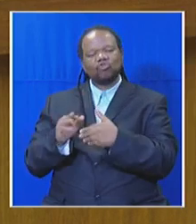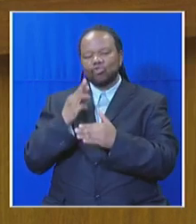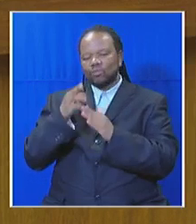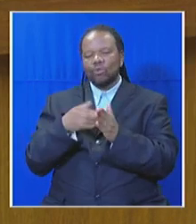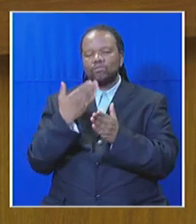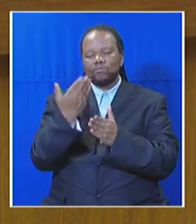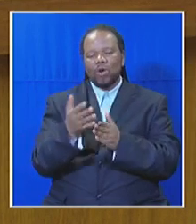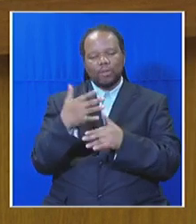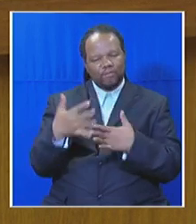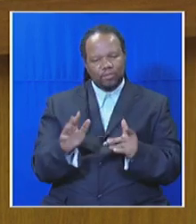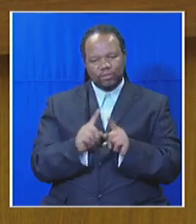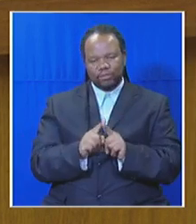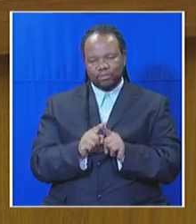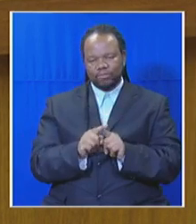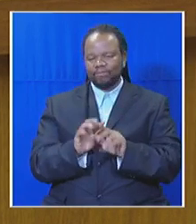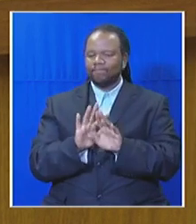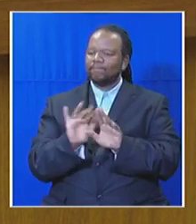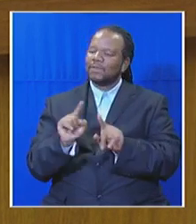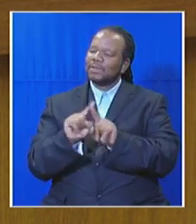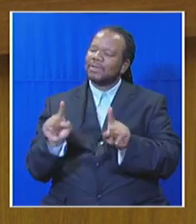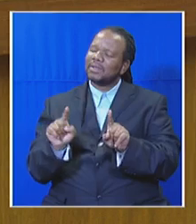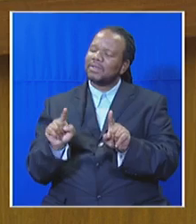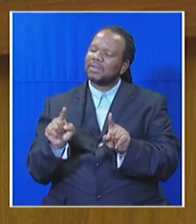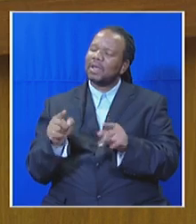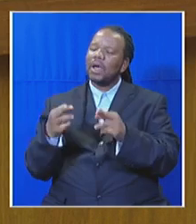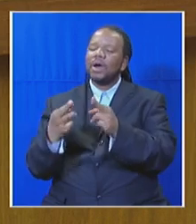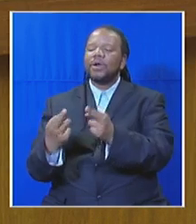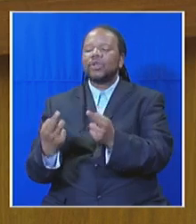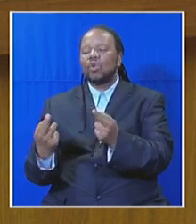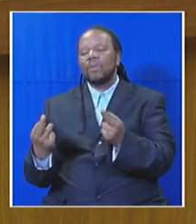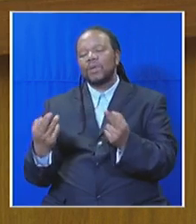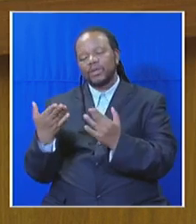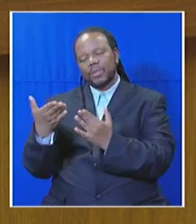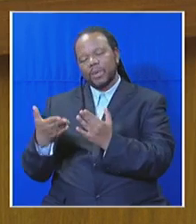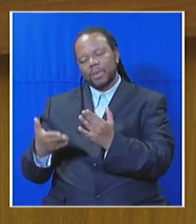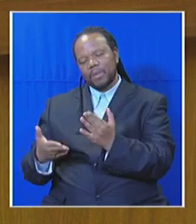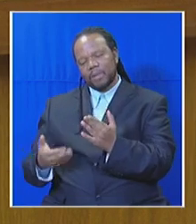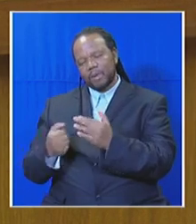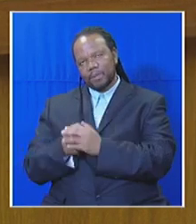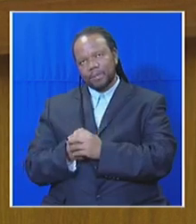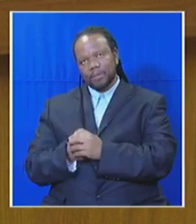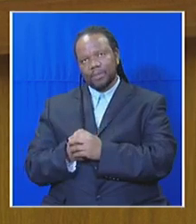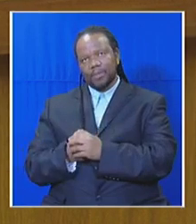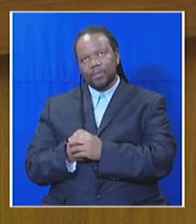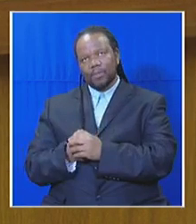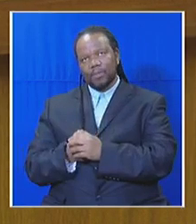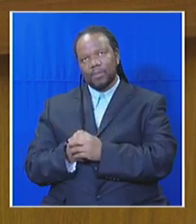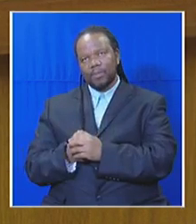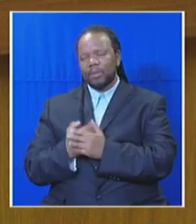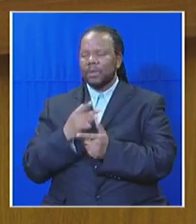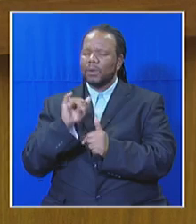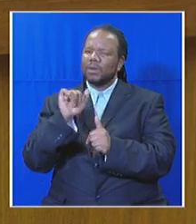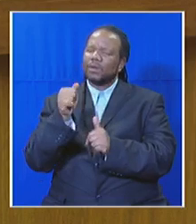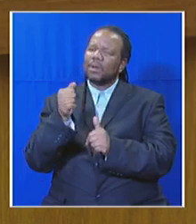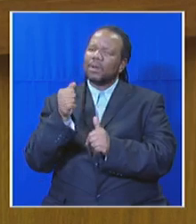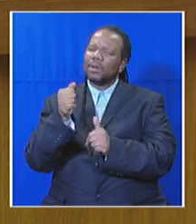And she has made recommendations, because one of the mistakes I think some members are making,